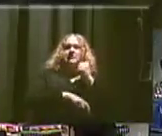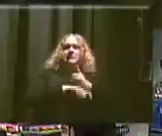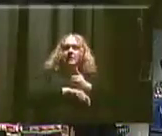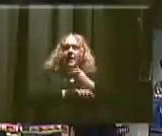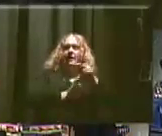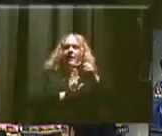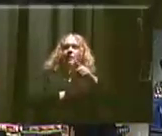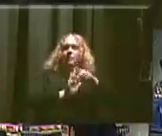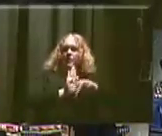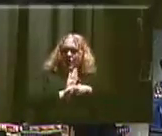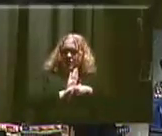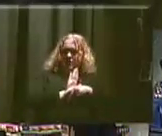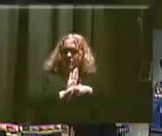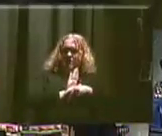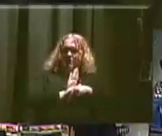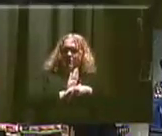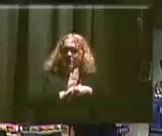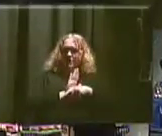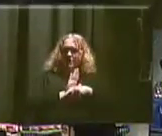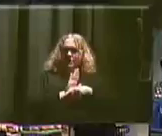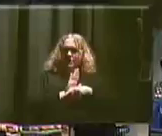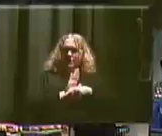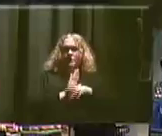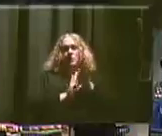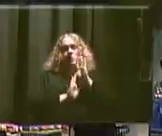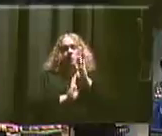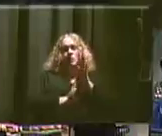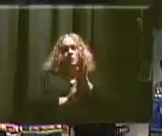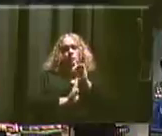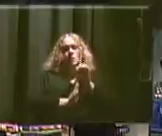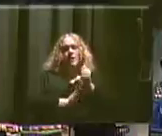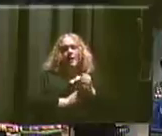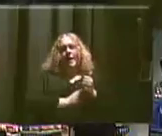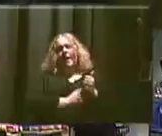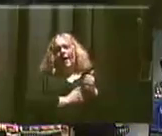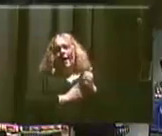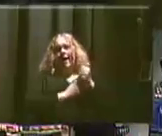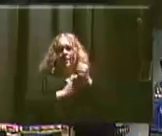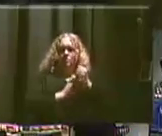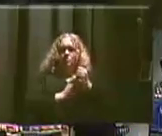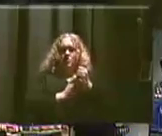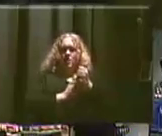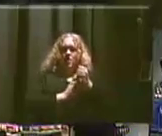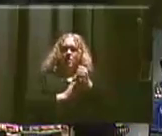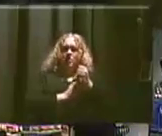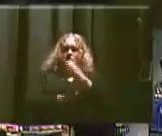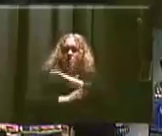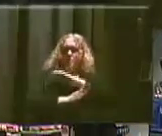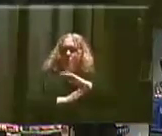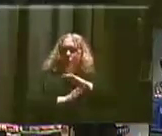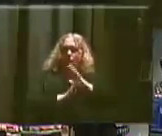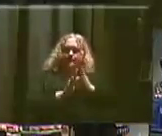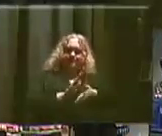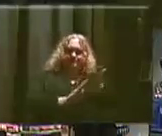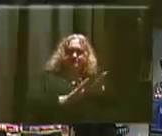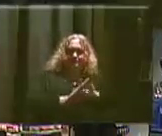a policy such as this would actually aid board governance. It would aid